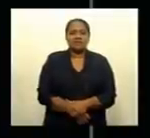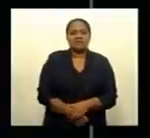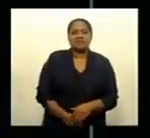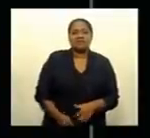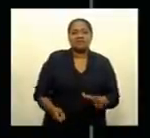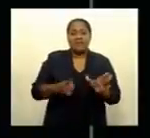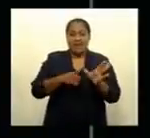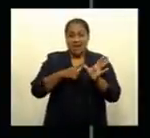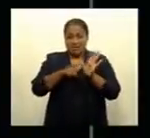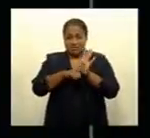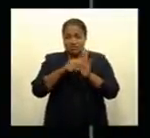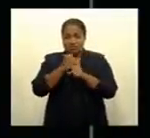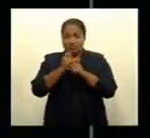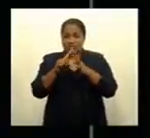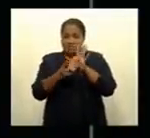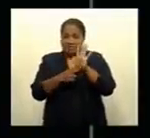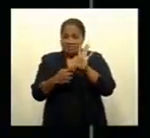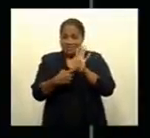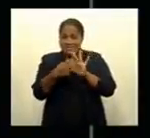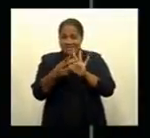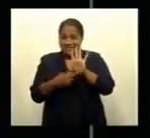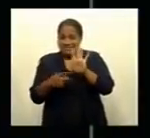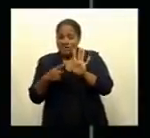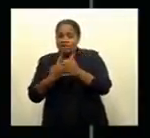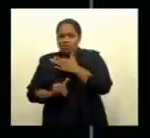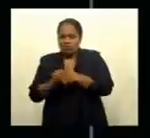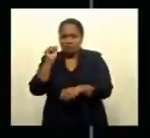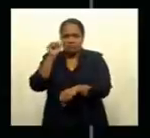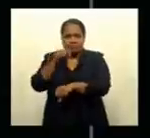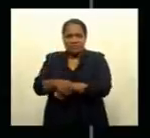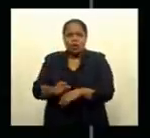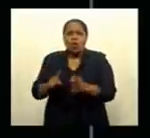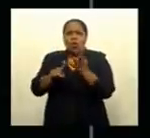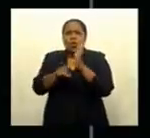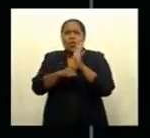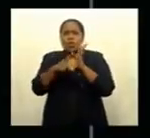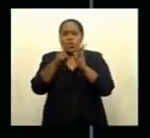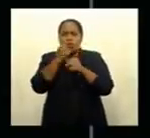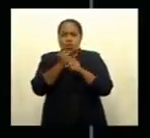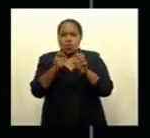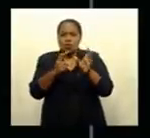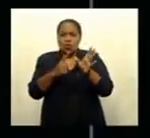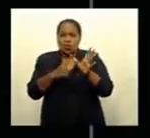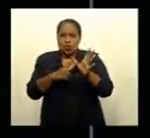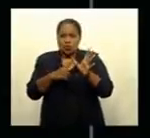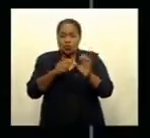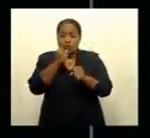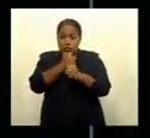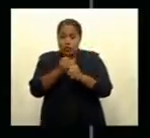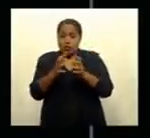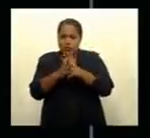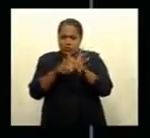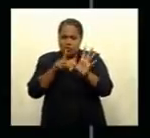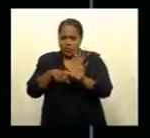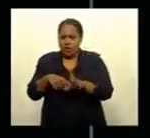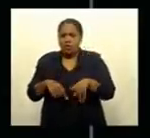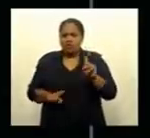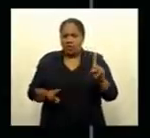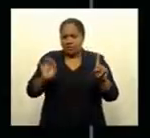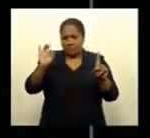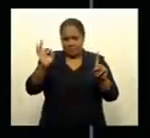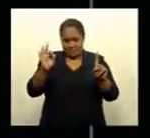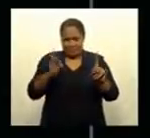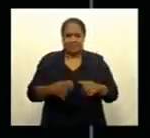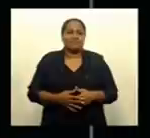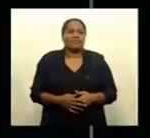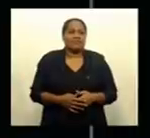to its first win in the Copa America after defeating Uruguay 1-0 in their second Group B match. Guido